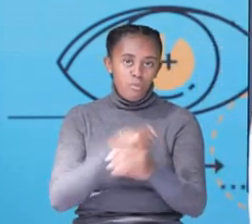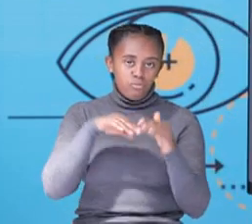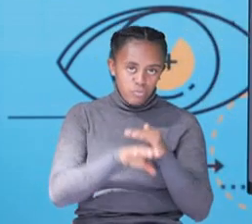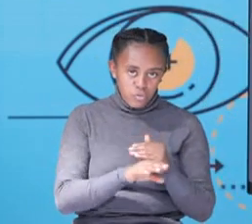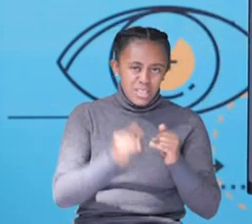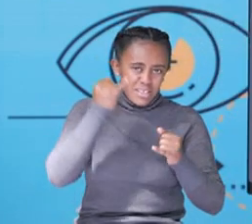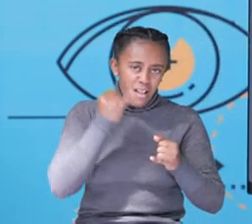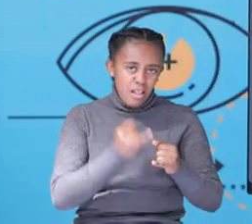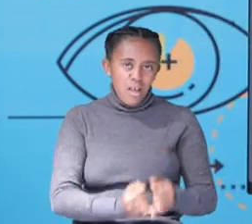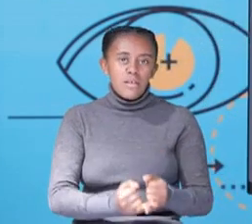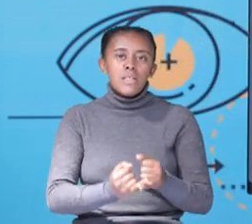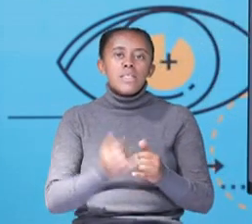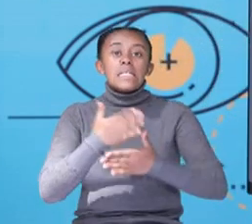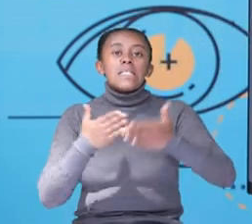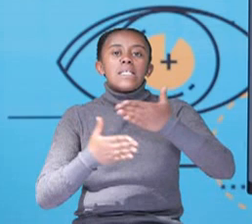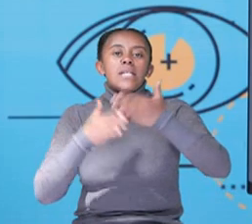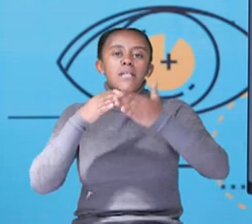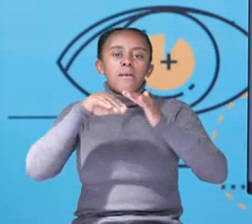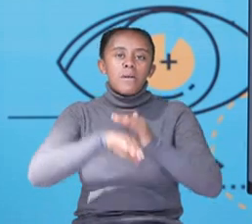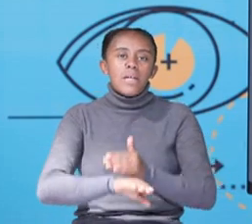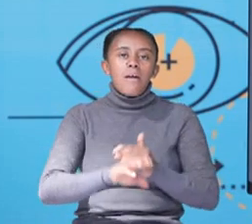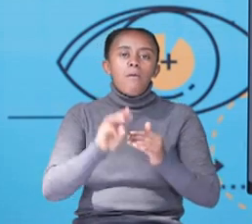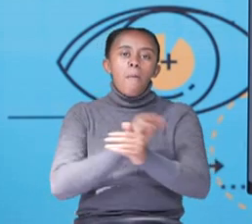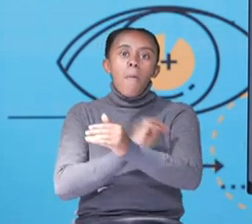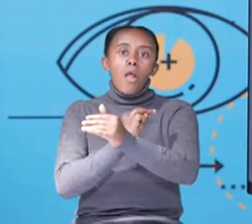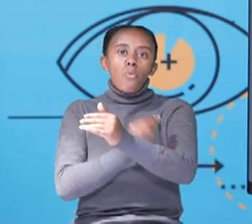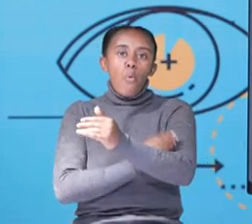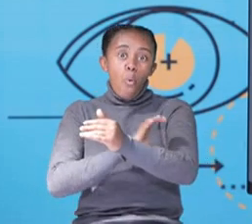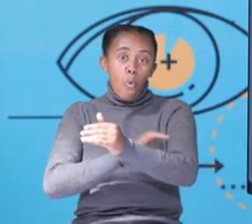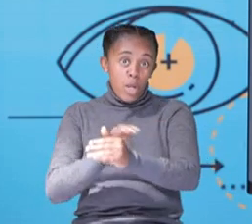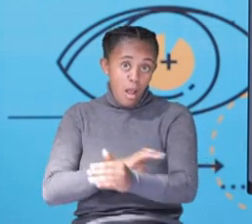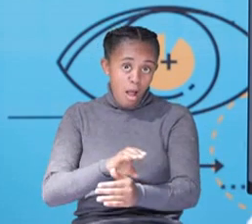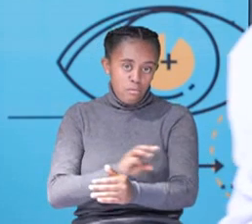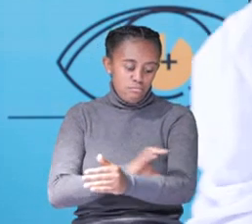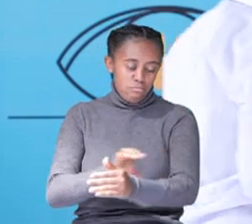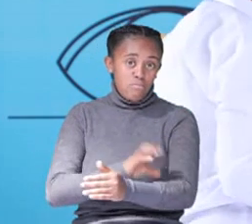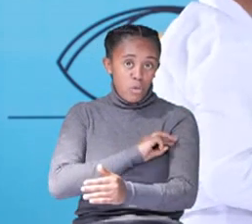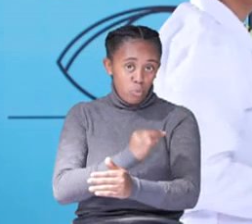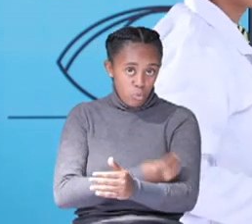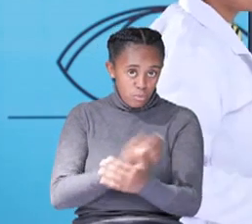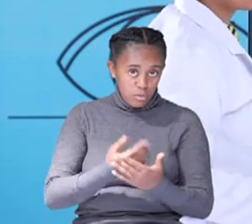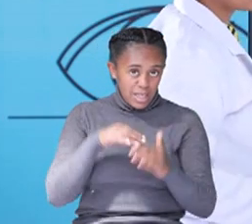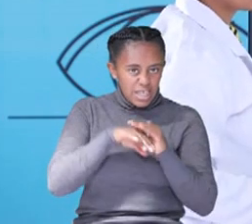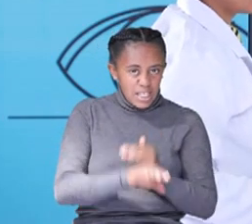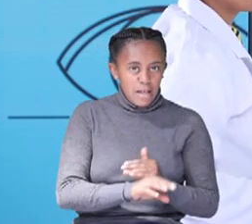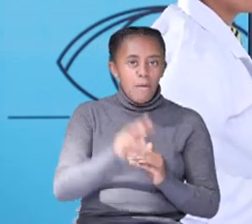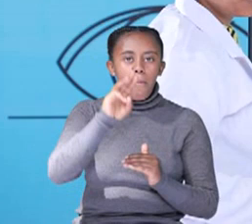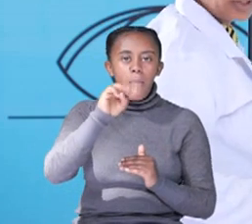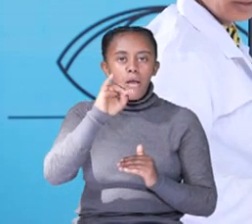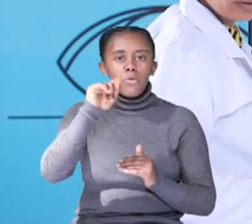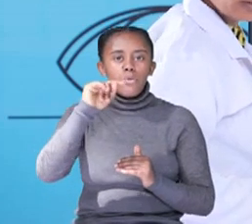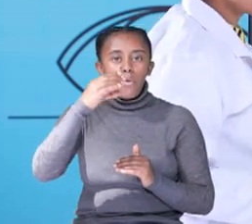the last step occurs on the inner mitochondrial membrane. It occurs on the inner